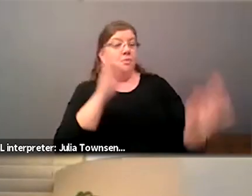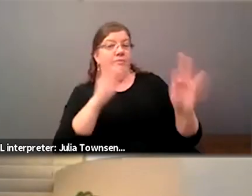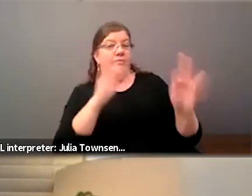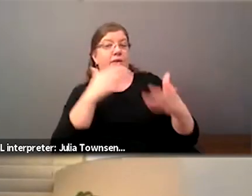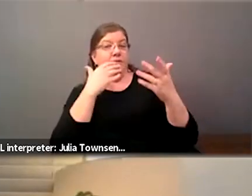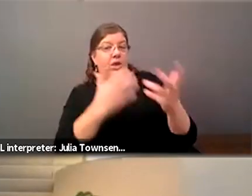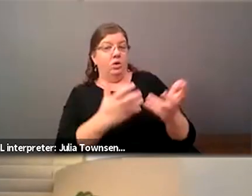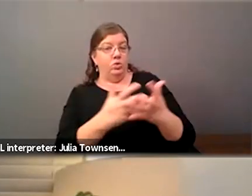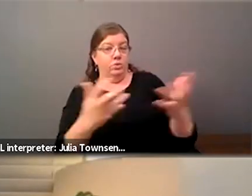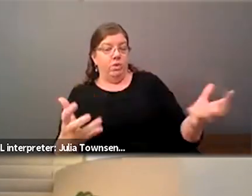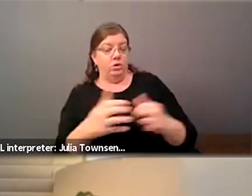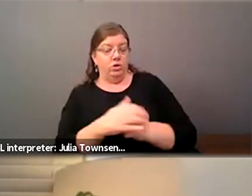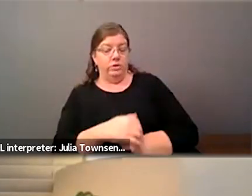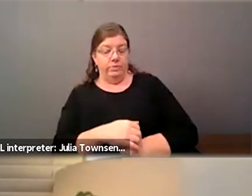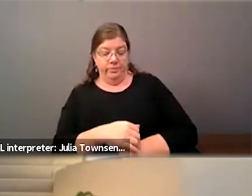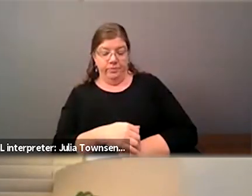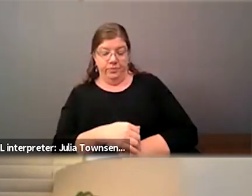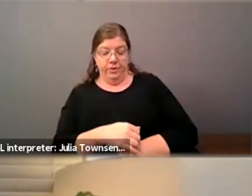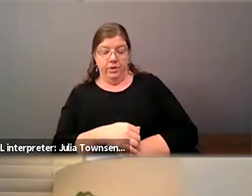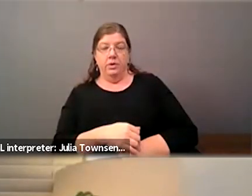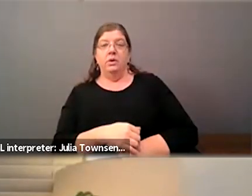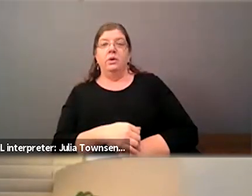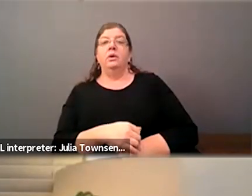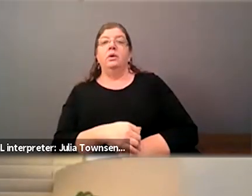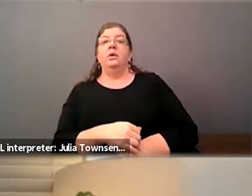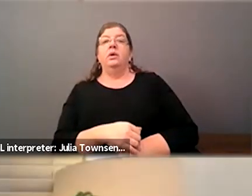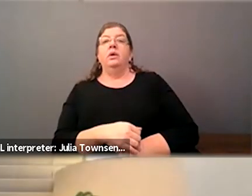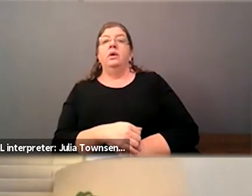much and for uh